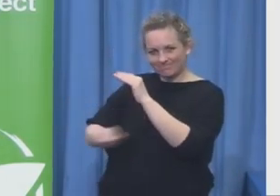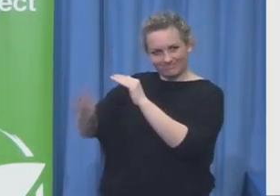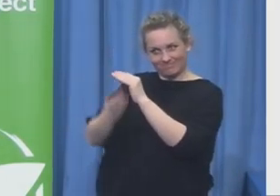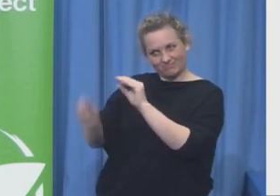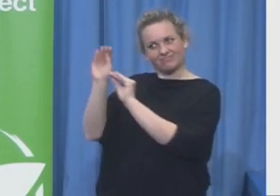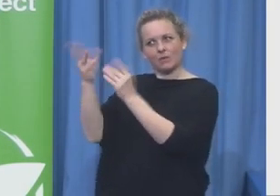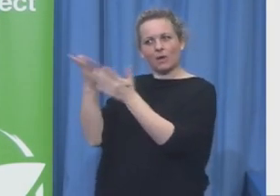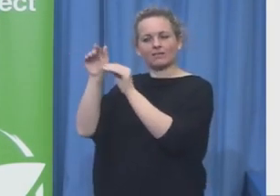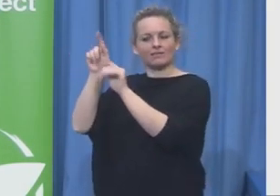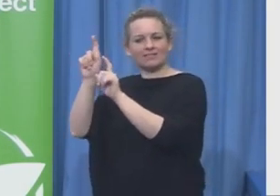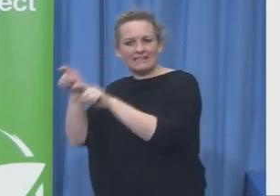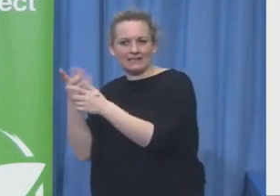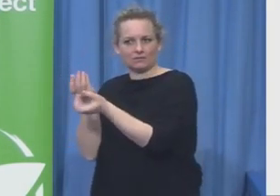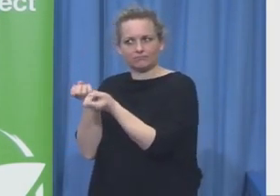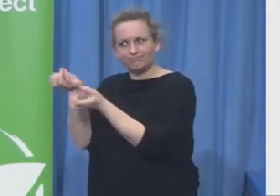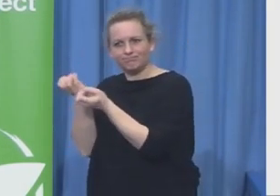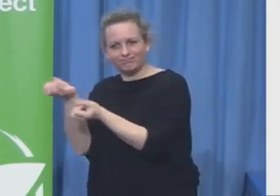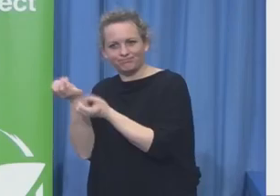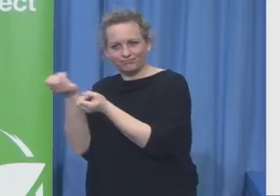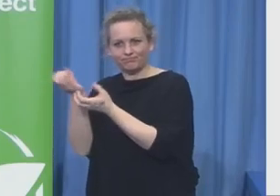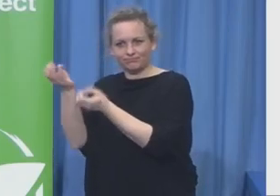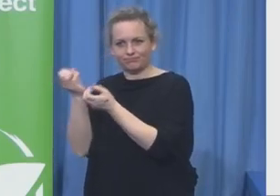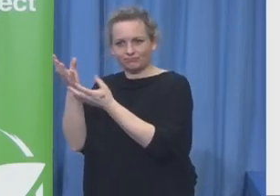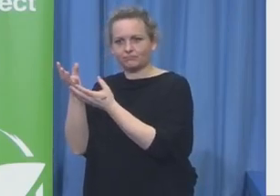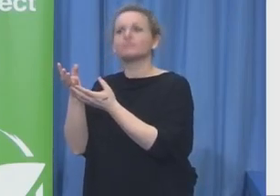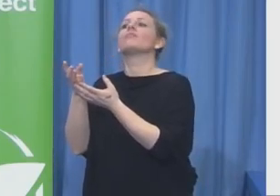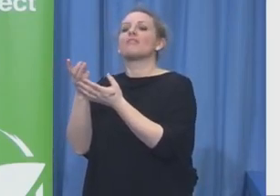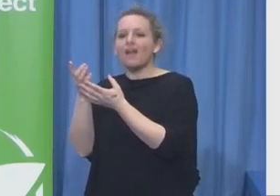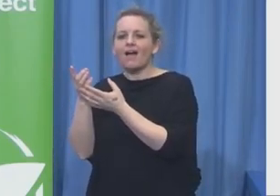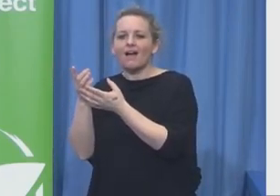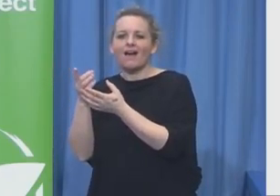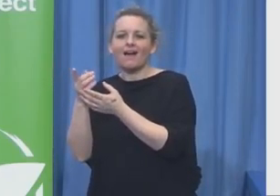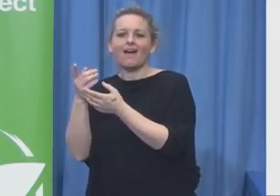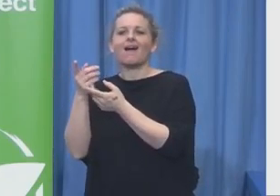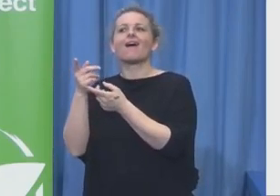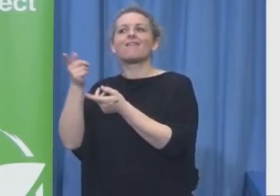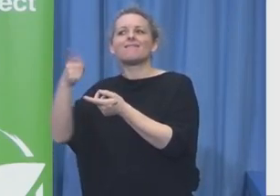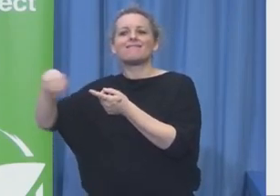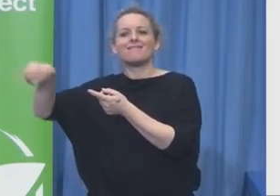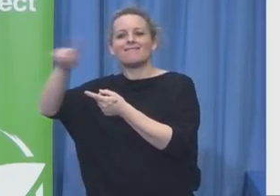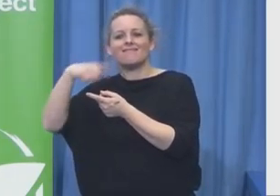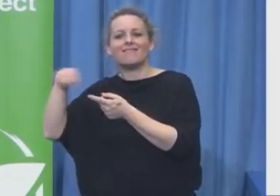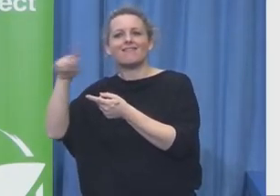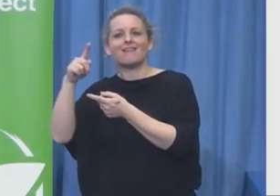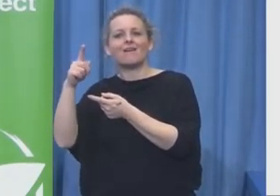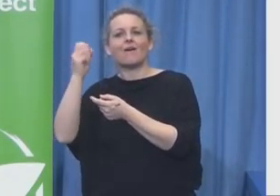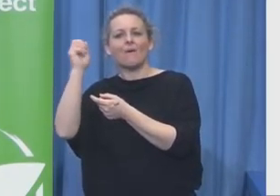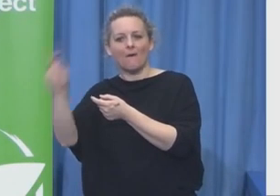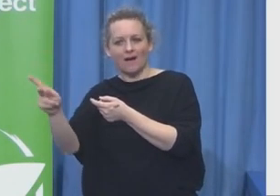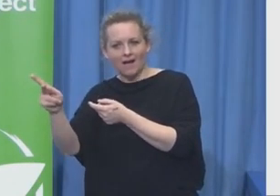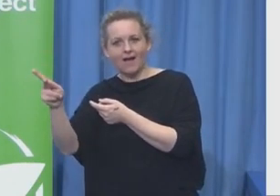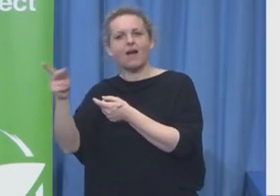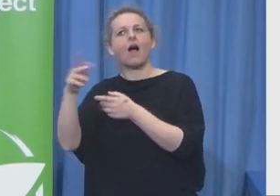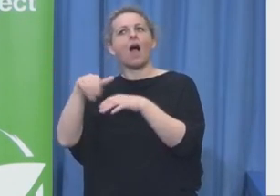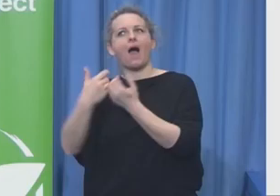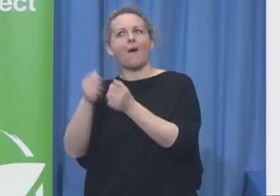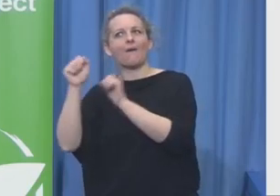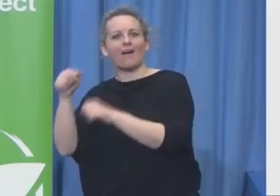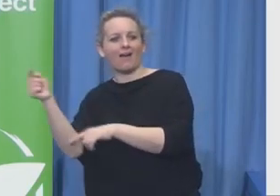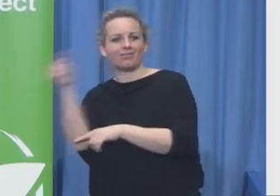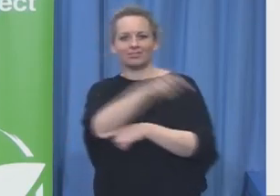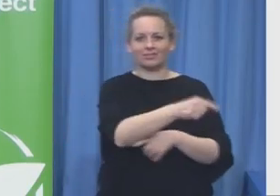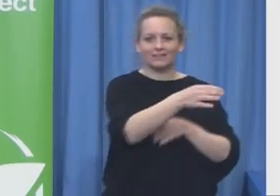to beneficiaries. As well, they used that information to be strategic about the employers who